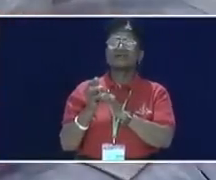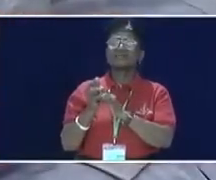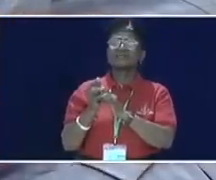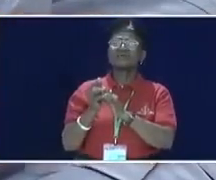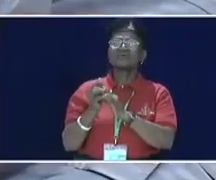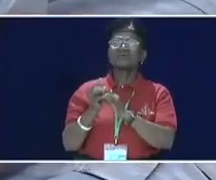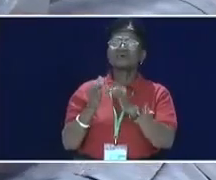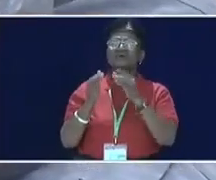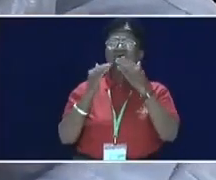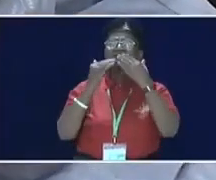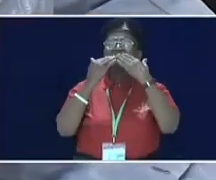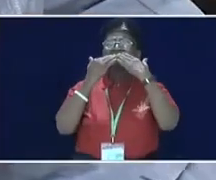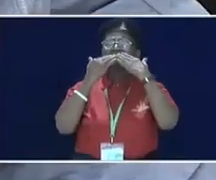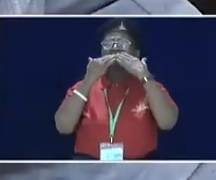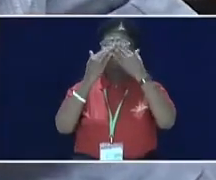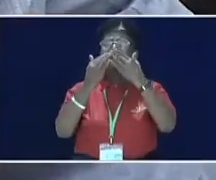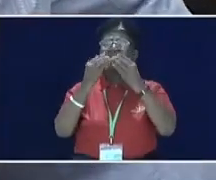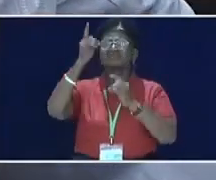Thank you, Father.